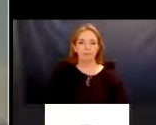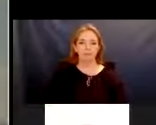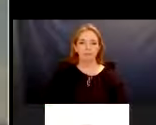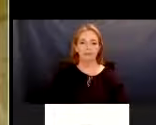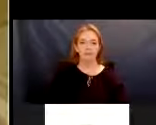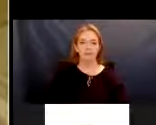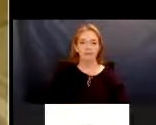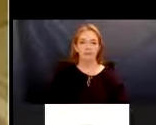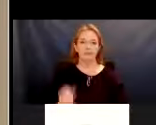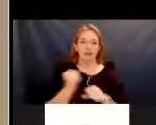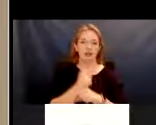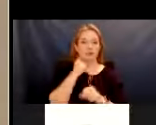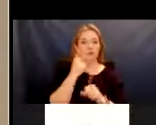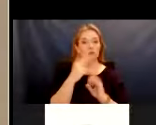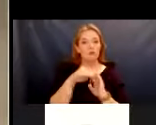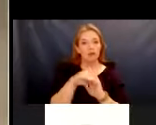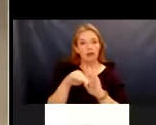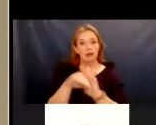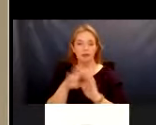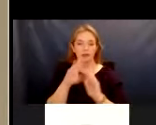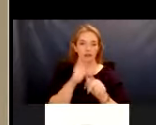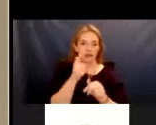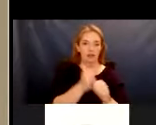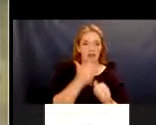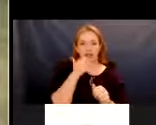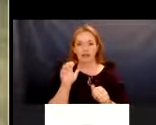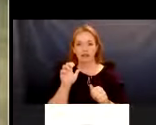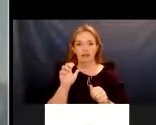Fight for 2 belts, but ran among each of them hot.